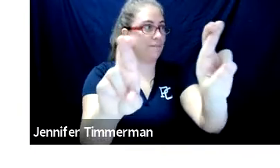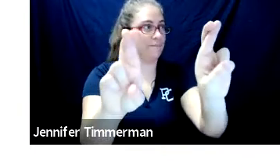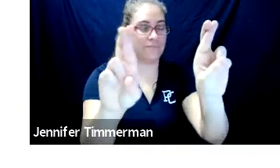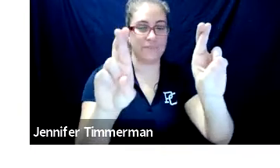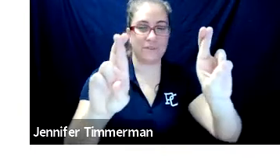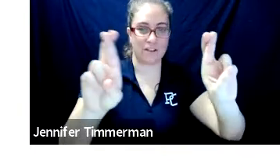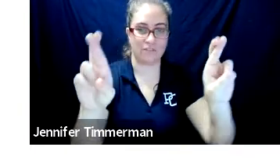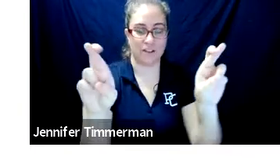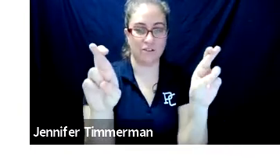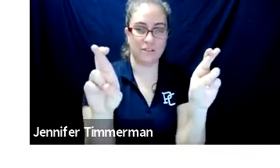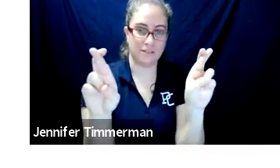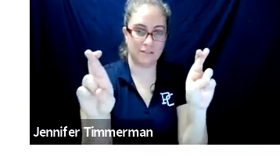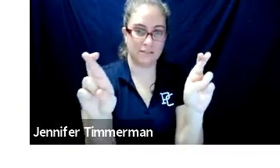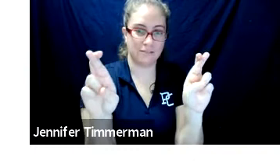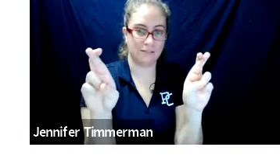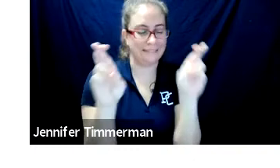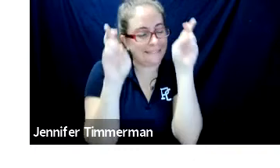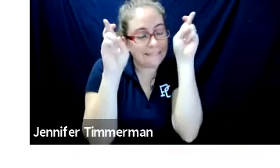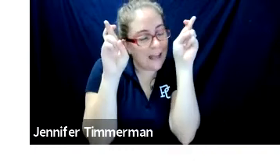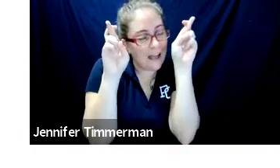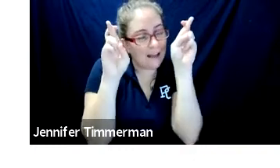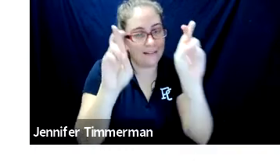R, cross your fingers.